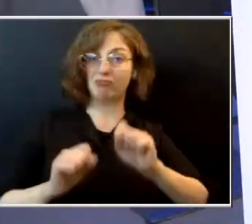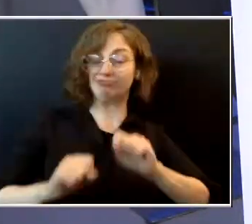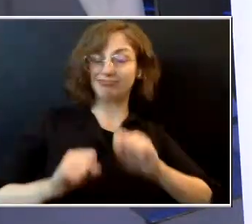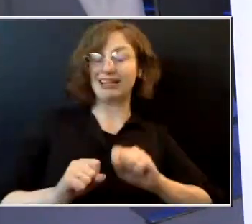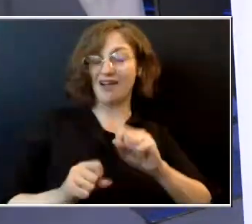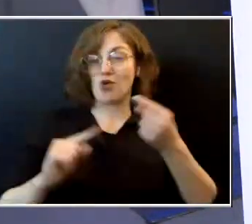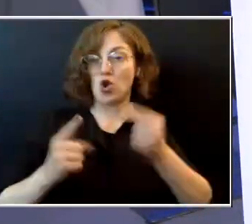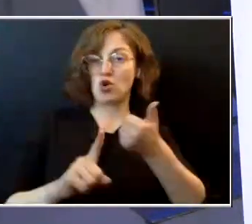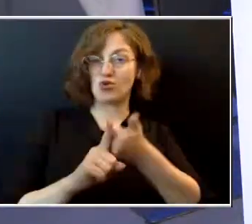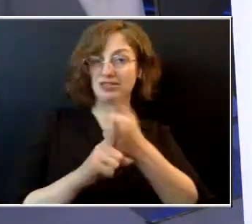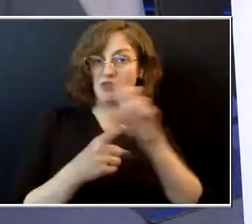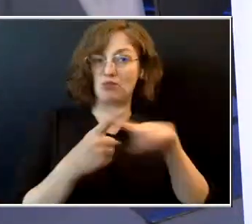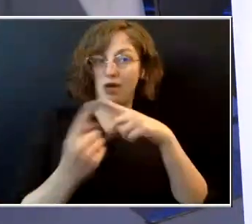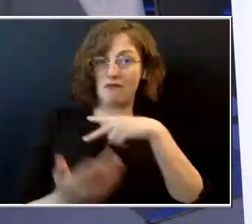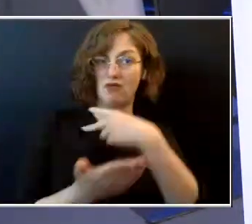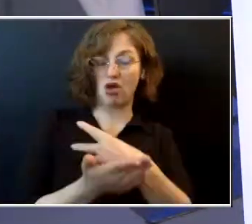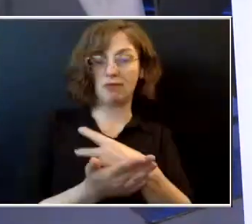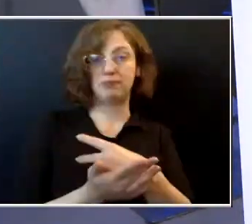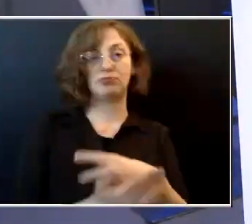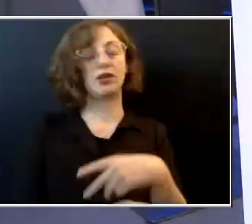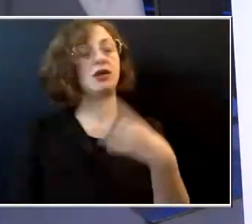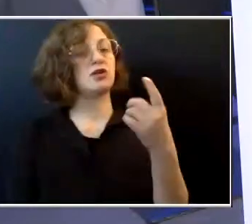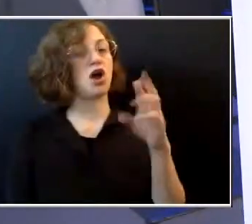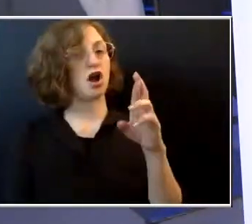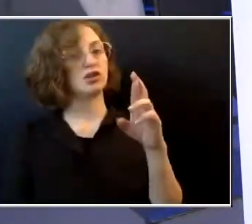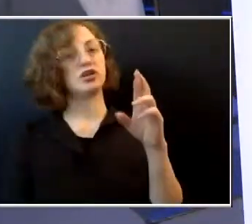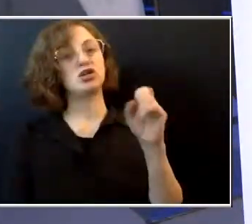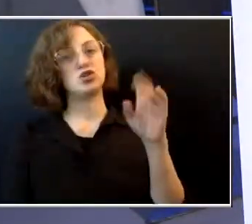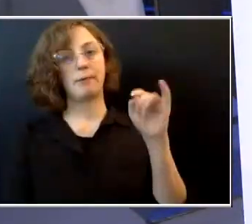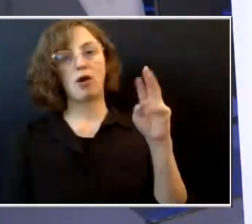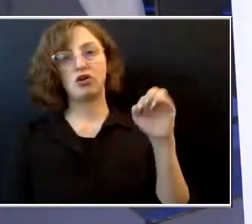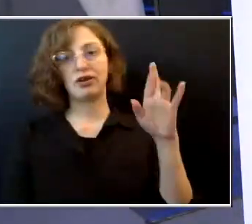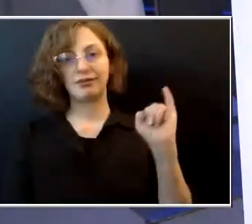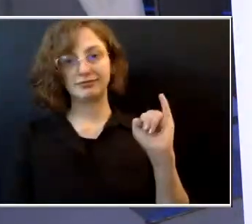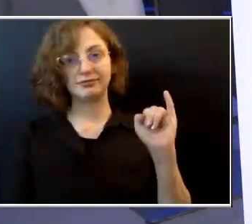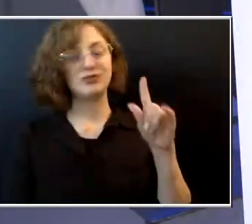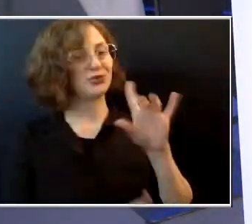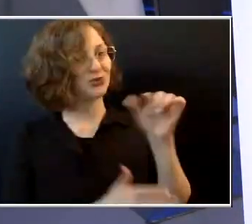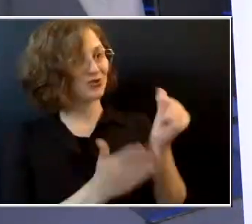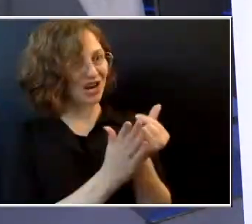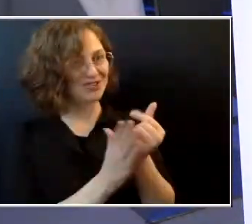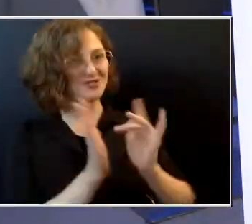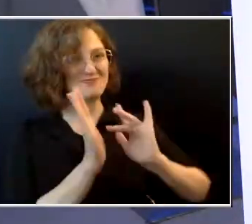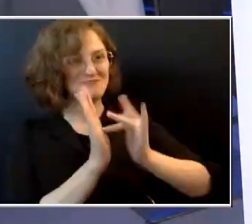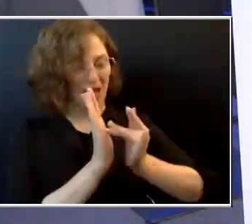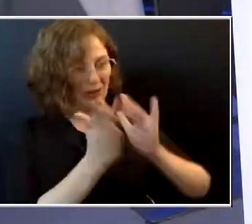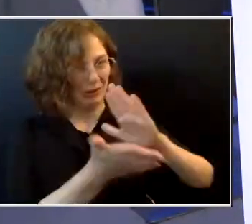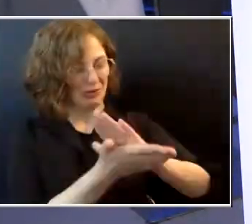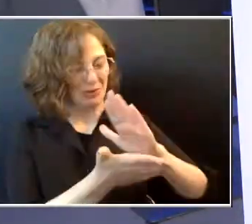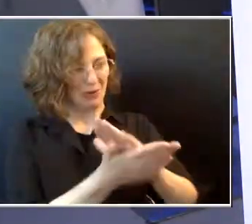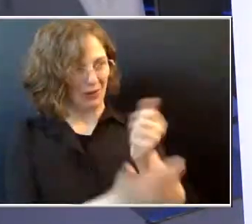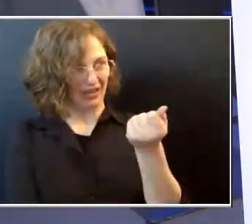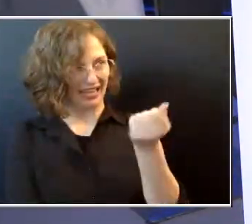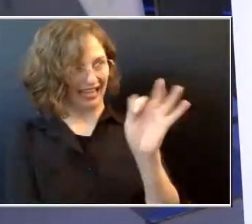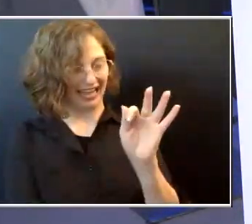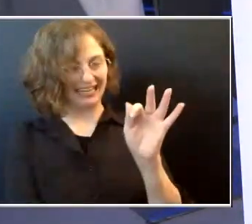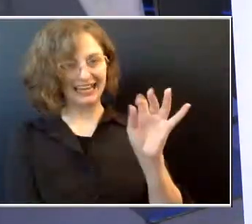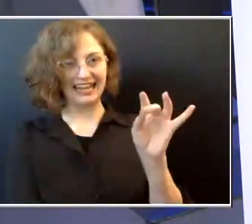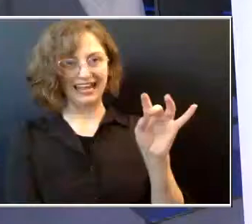Samari, now you graduated, speaking of being old, from medical school in 1986. I think we may have graduated the exact same